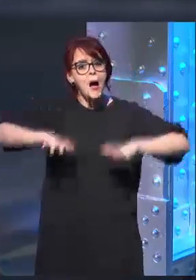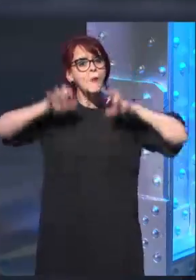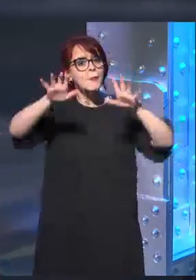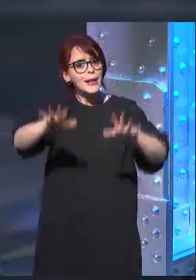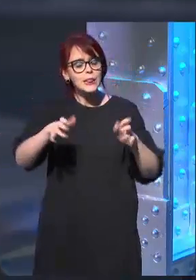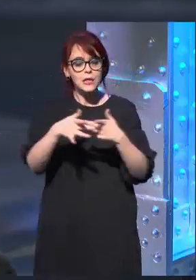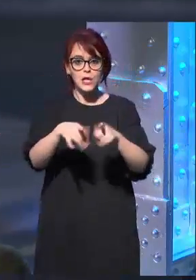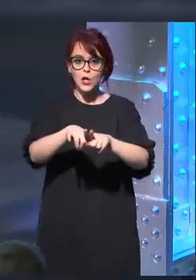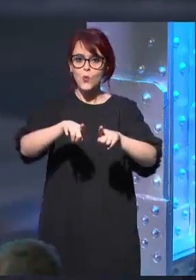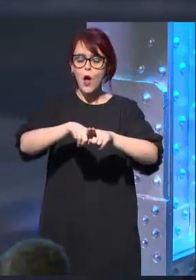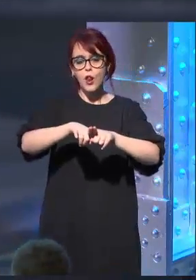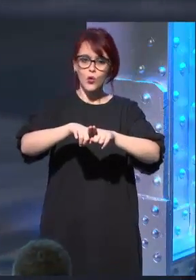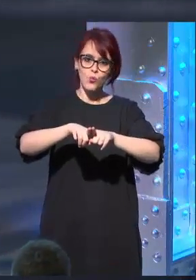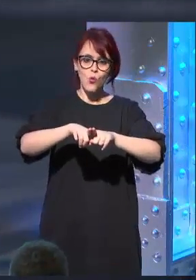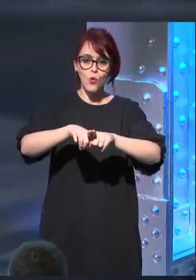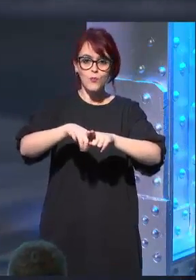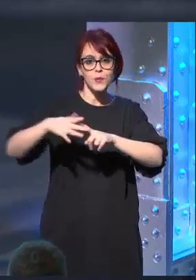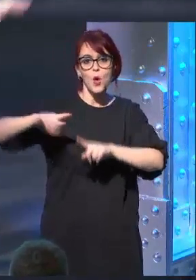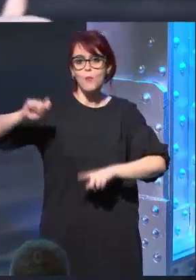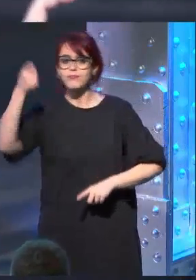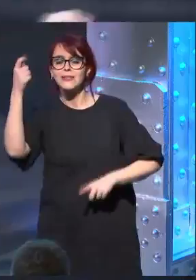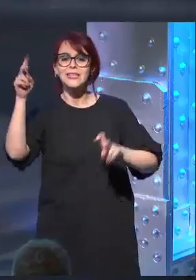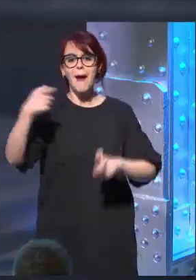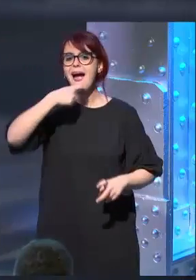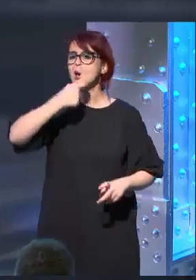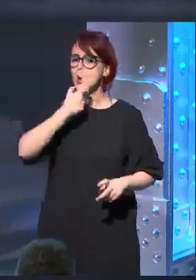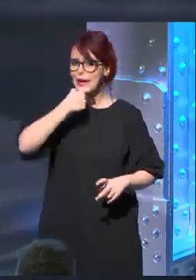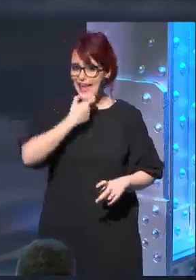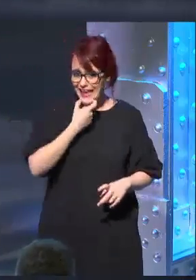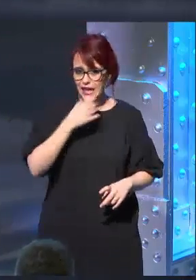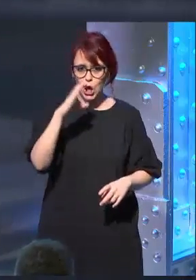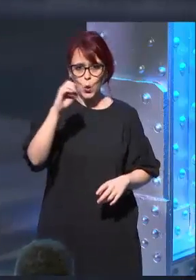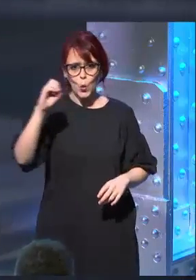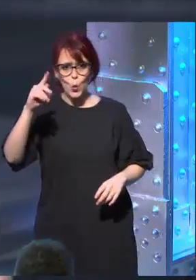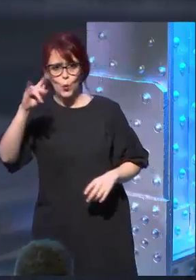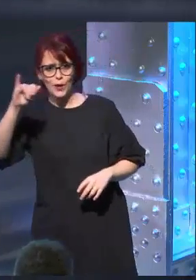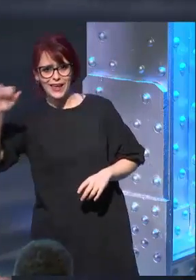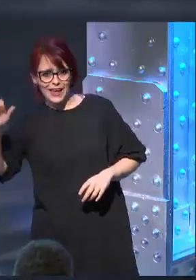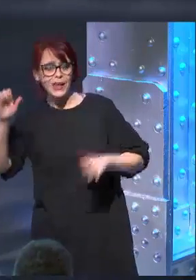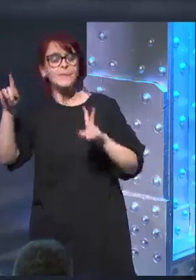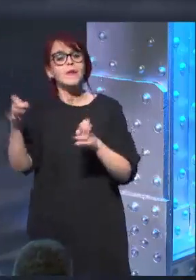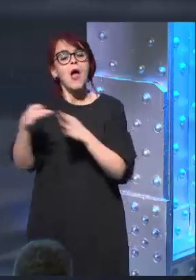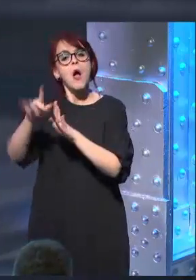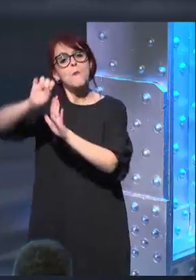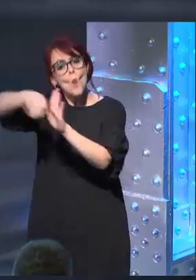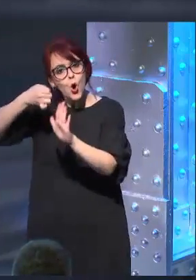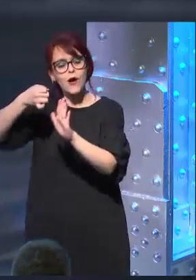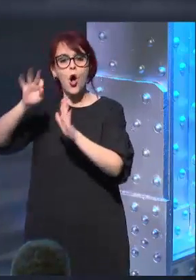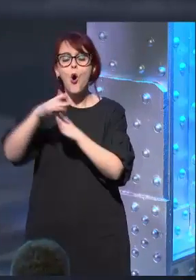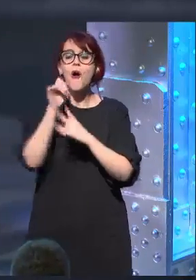in the digital world, and the opposite is also true, and we should be learning like this. For instance,